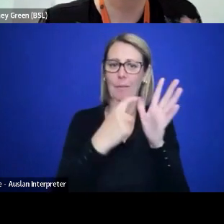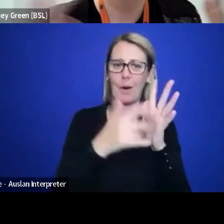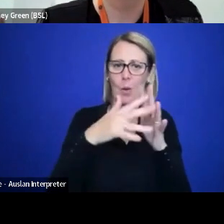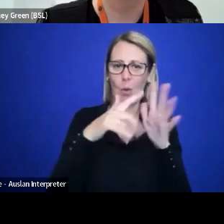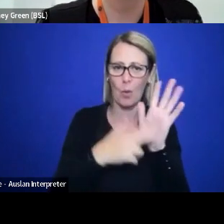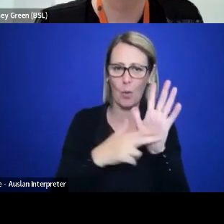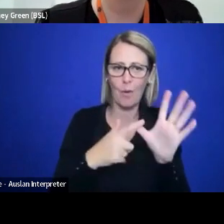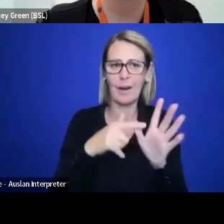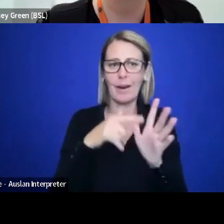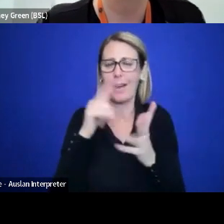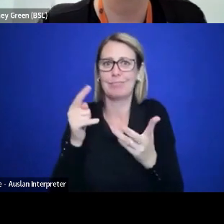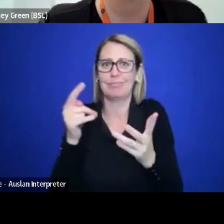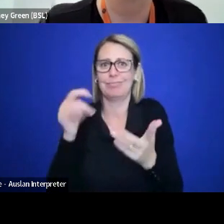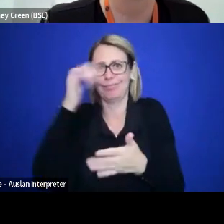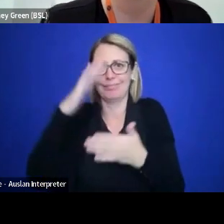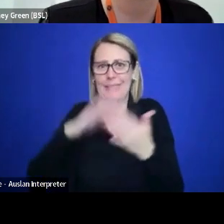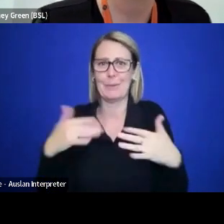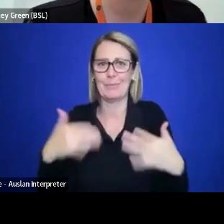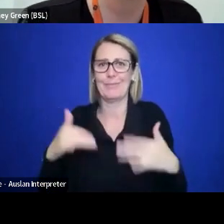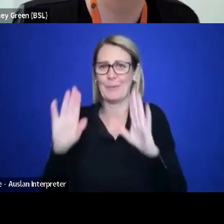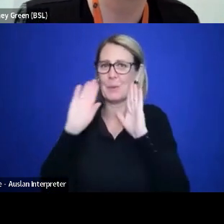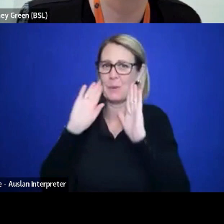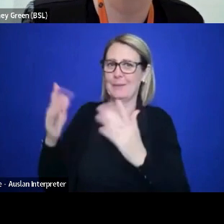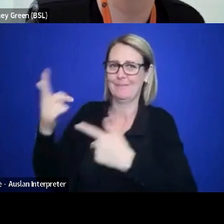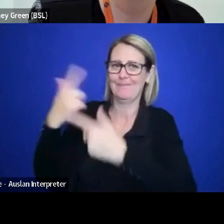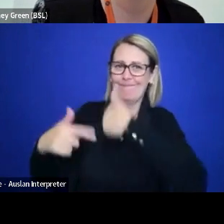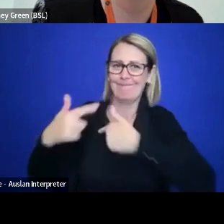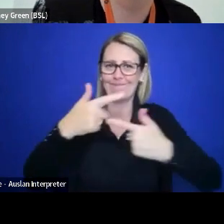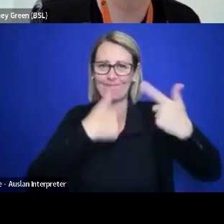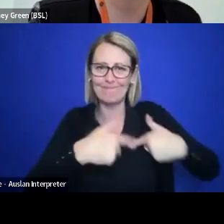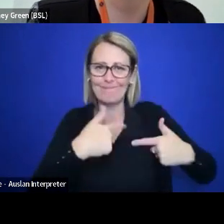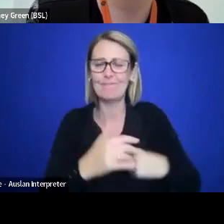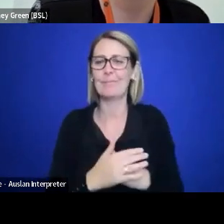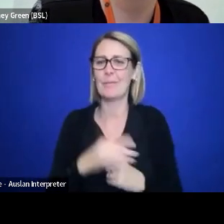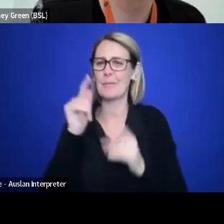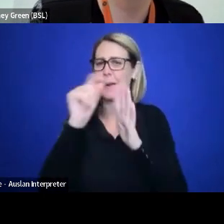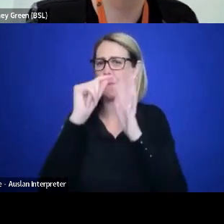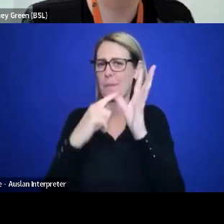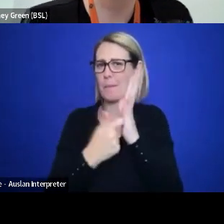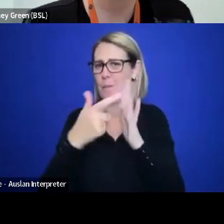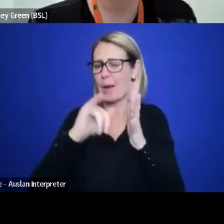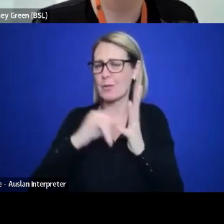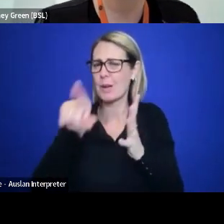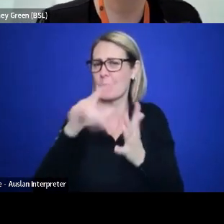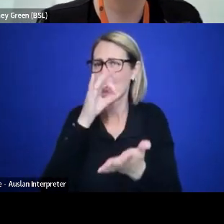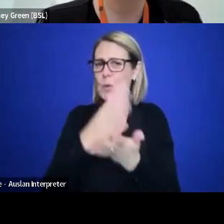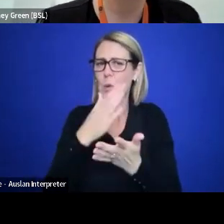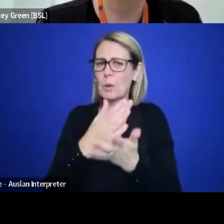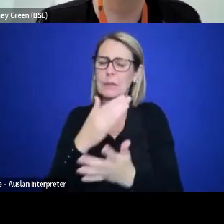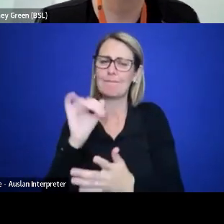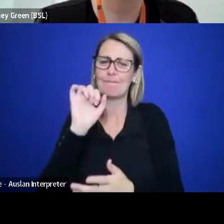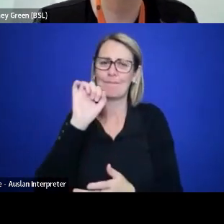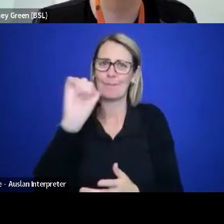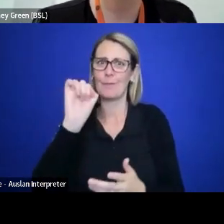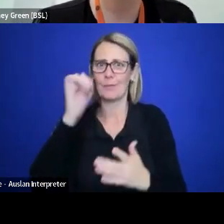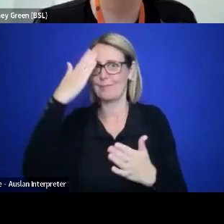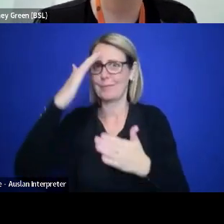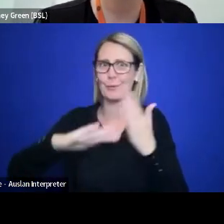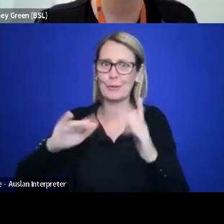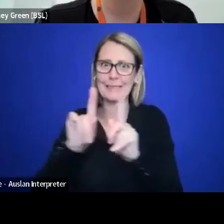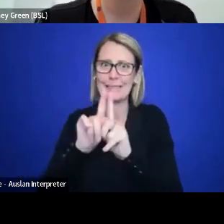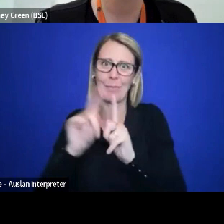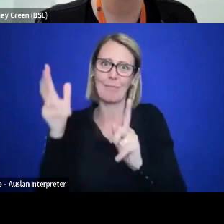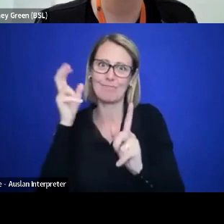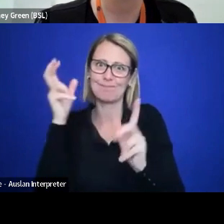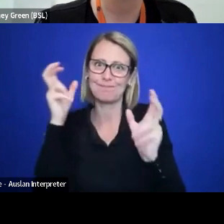have heard many similar stories like this in your time within the sector. So I'm wondering, Paris, in your opinion, what do you see